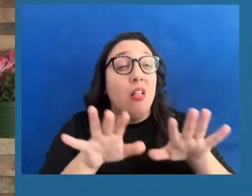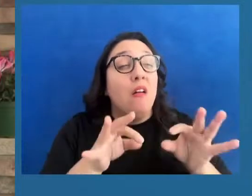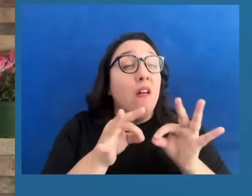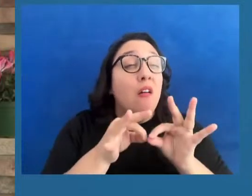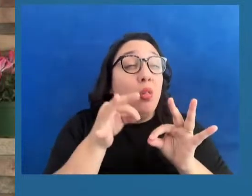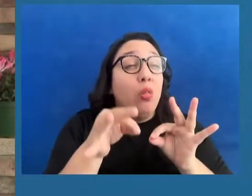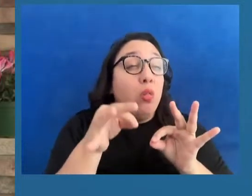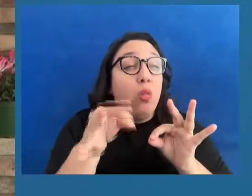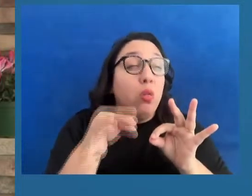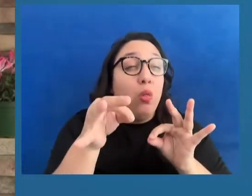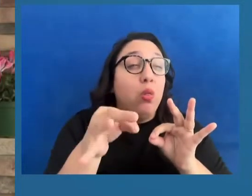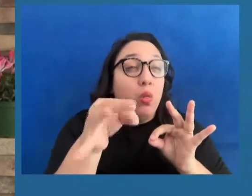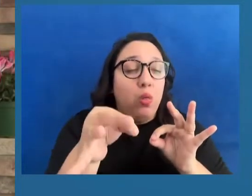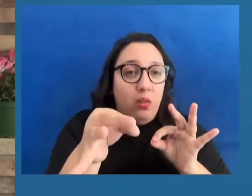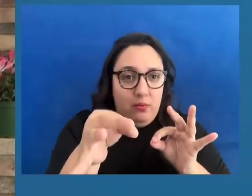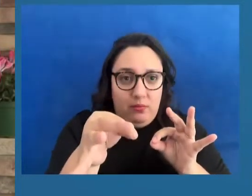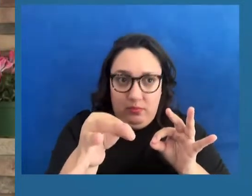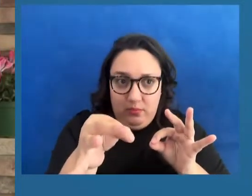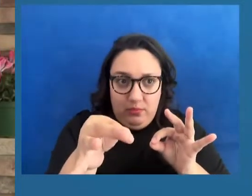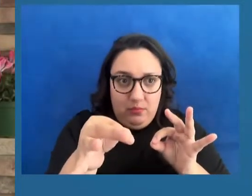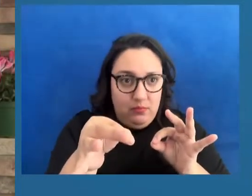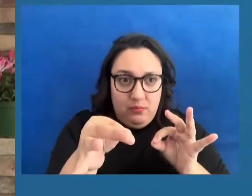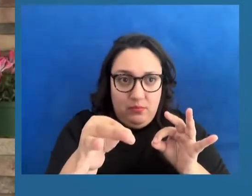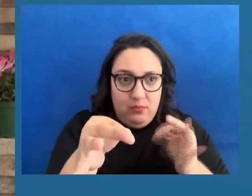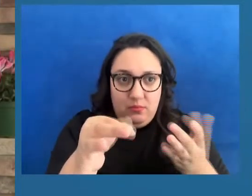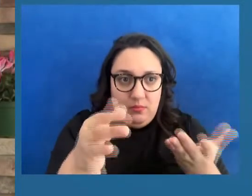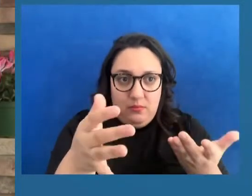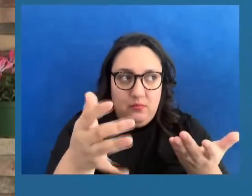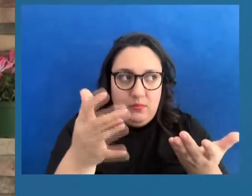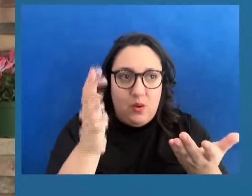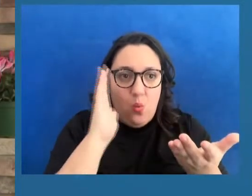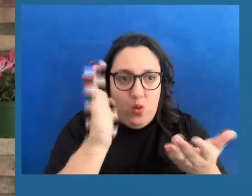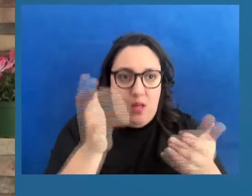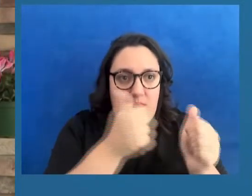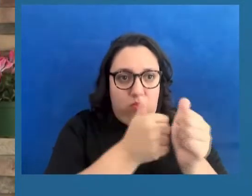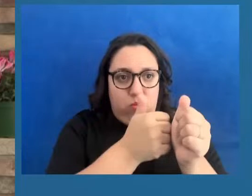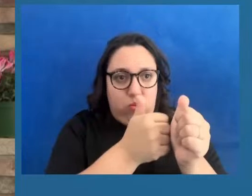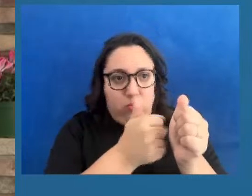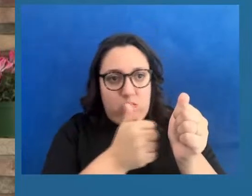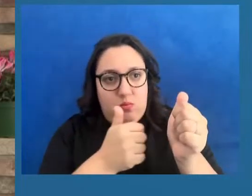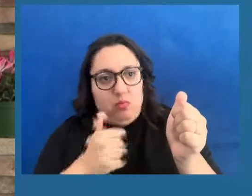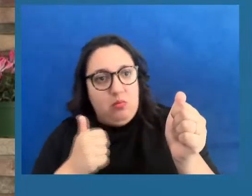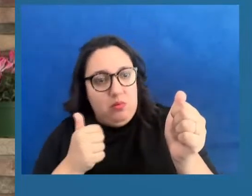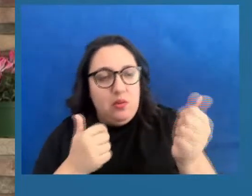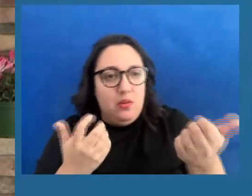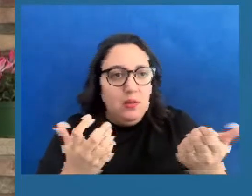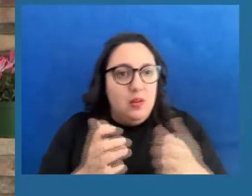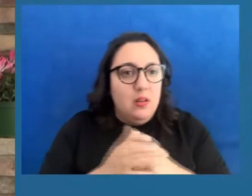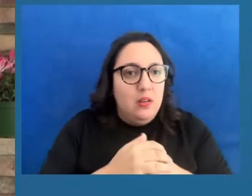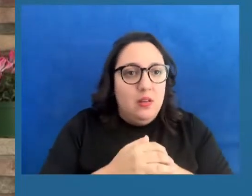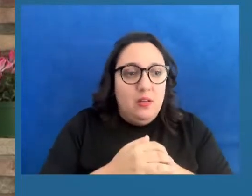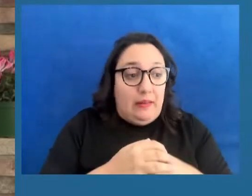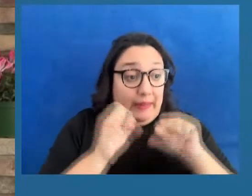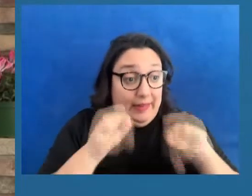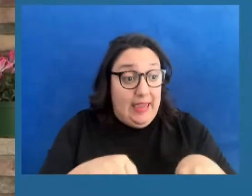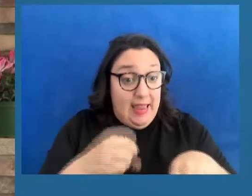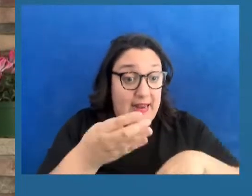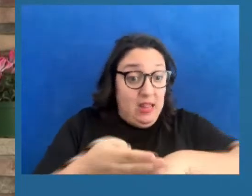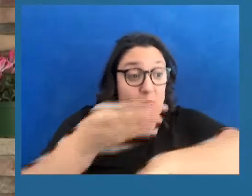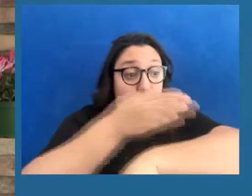incrementally has not gotten us where we need to be in order to improve housing across our